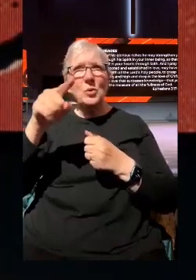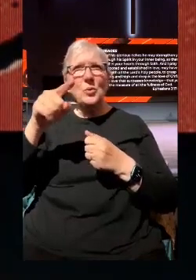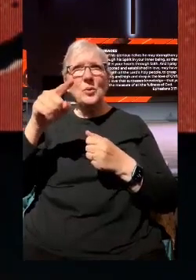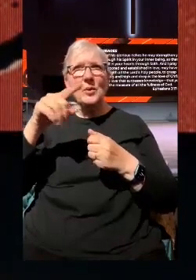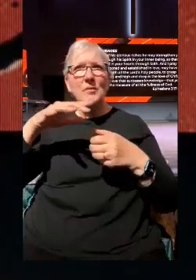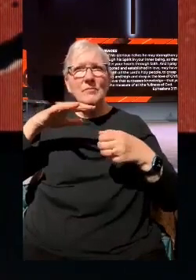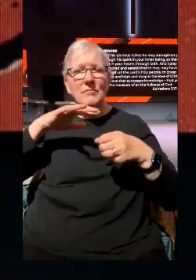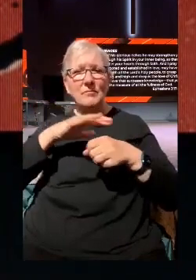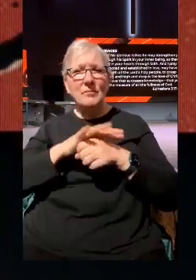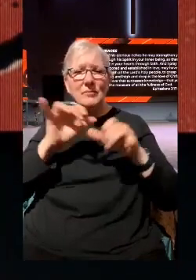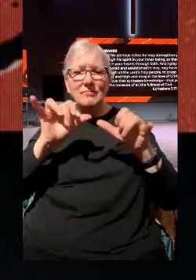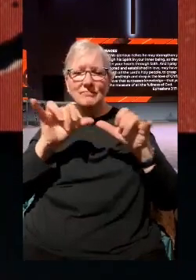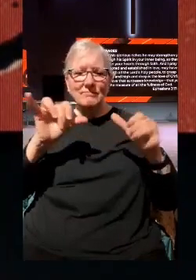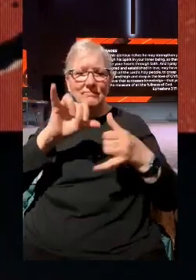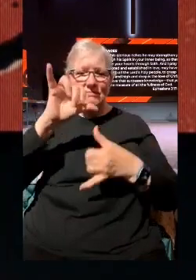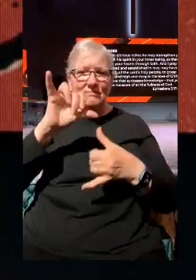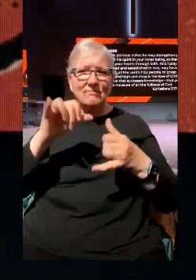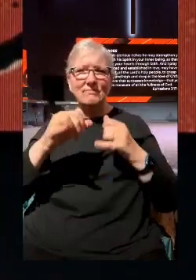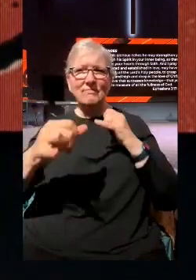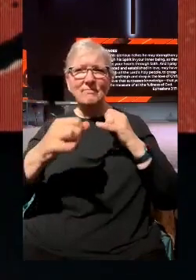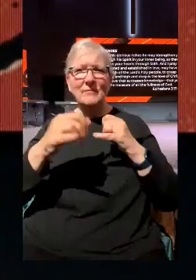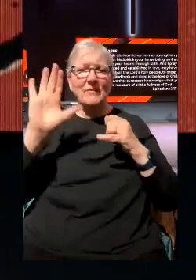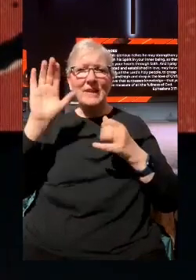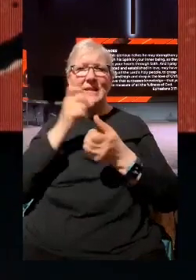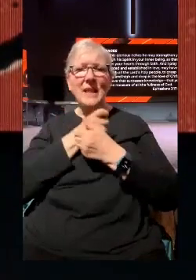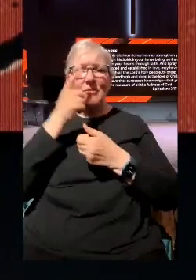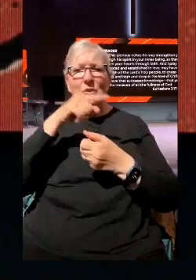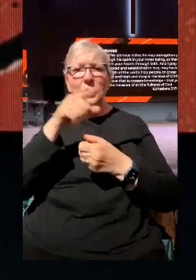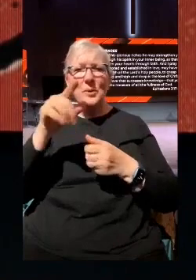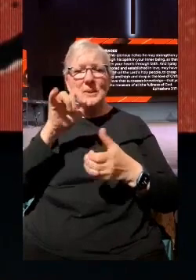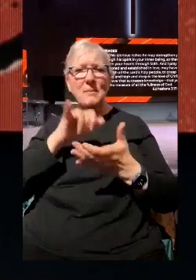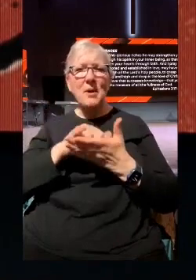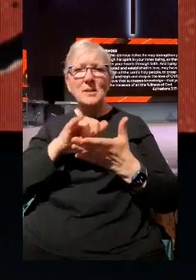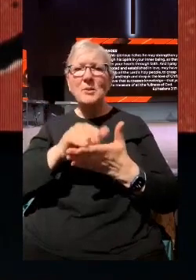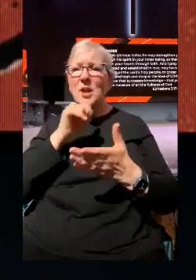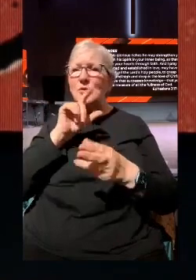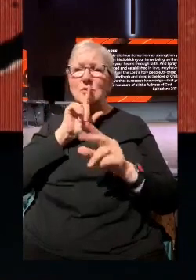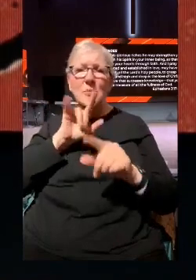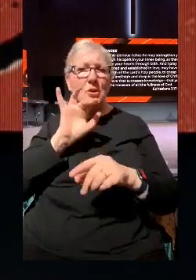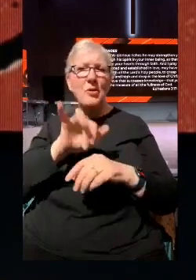you? It's impossible to not respond to that.